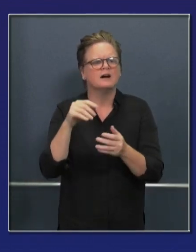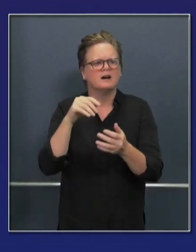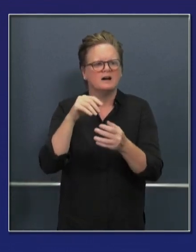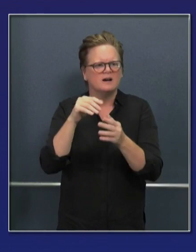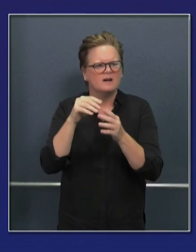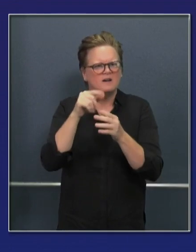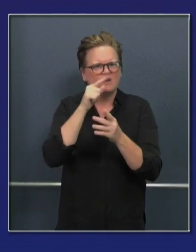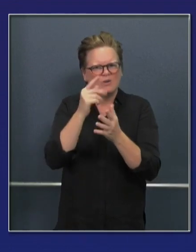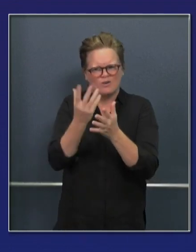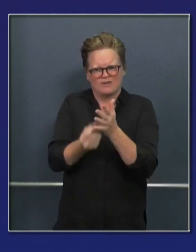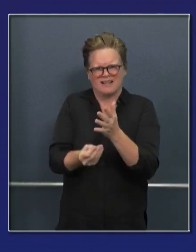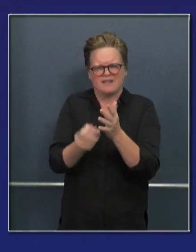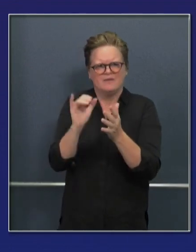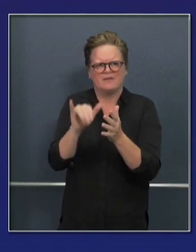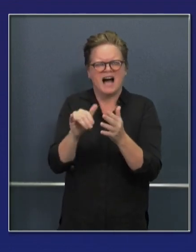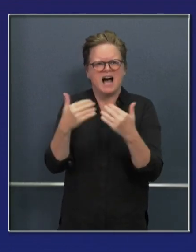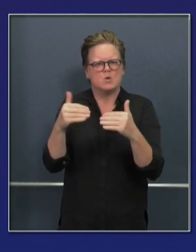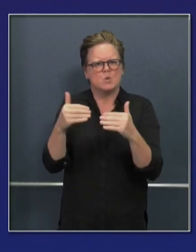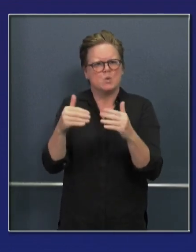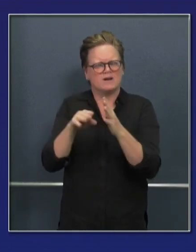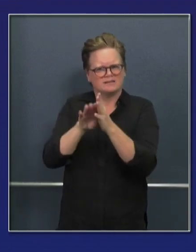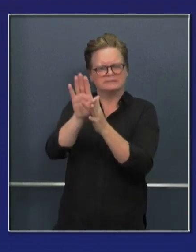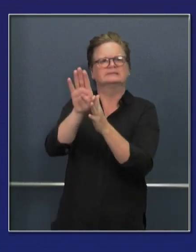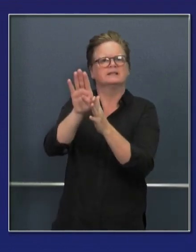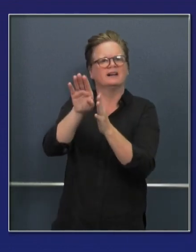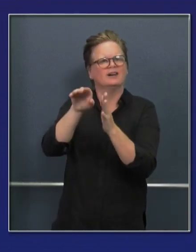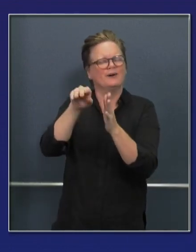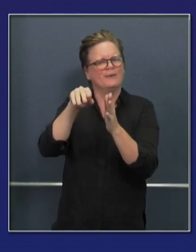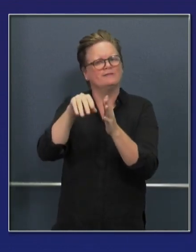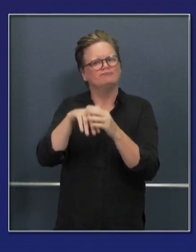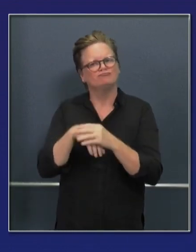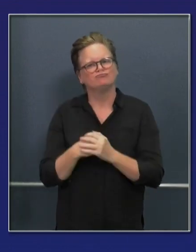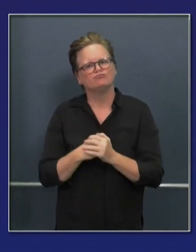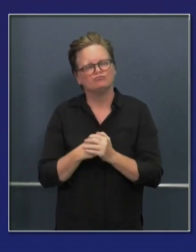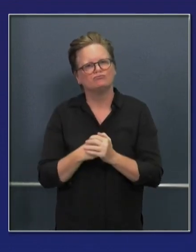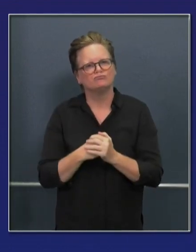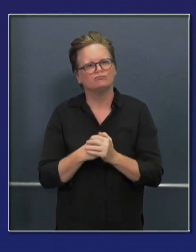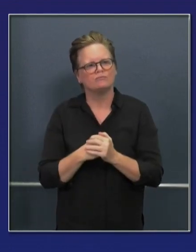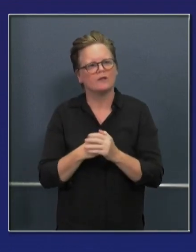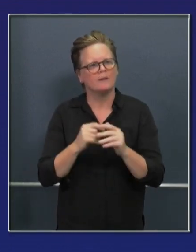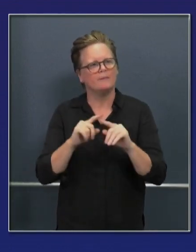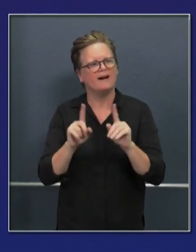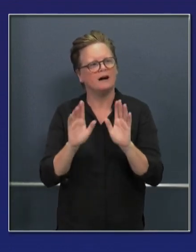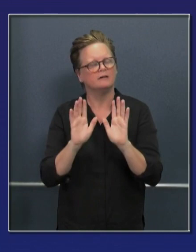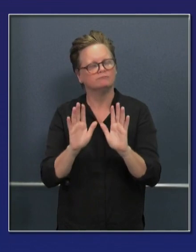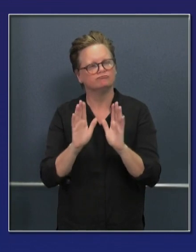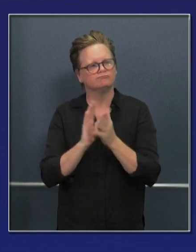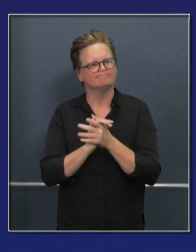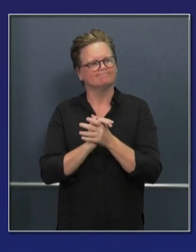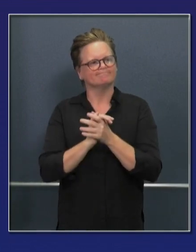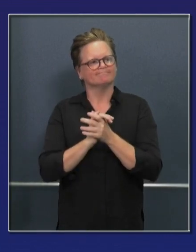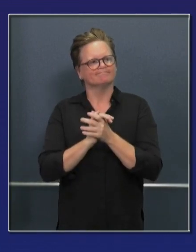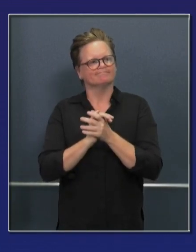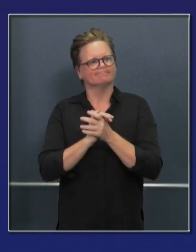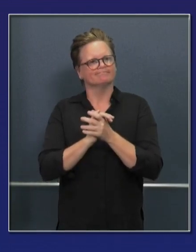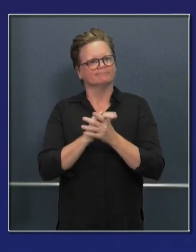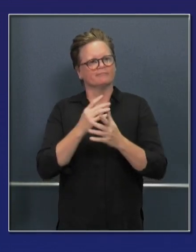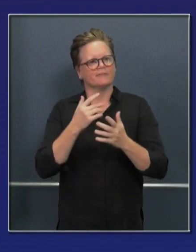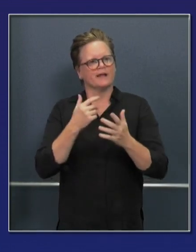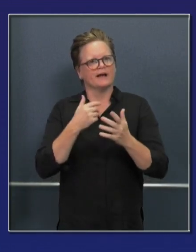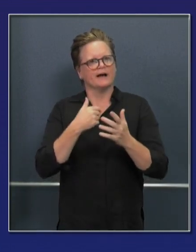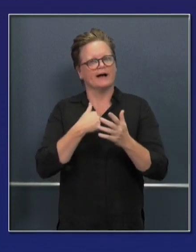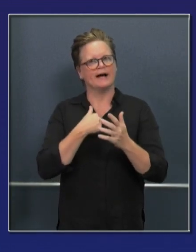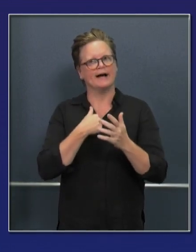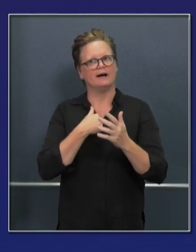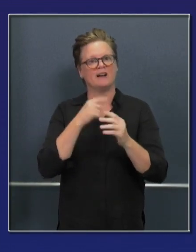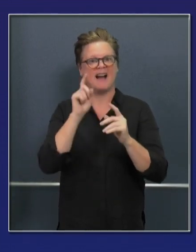but never have we experienced what some other states had experienced. There's one state, just as an example,